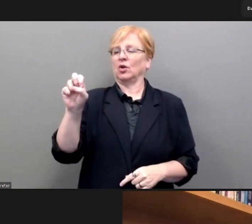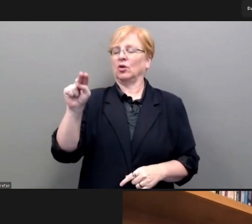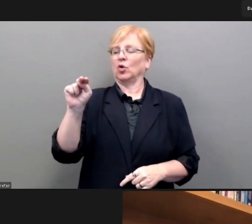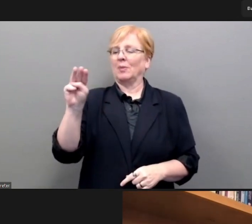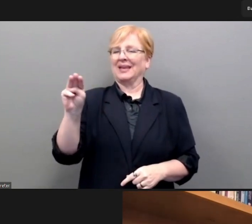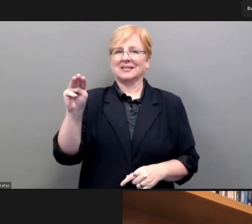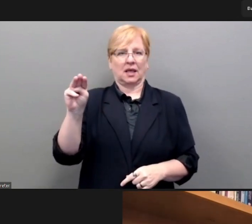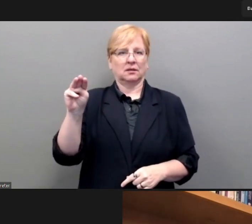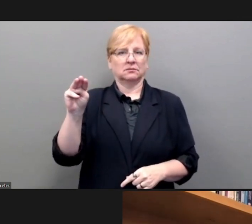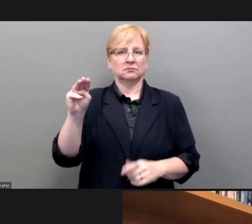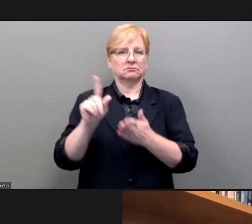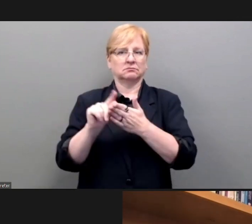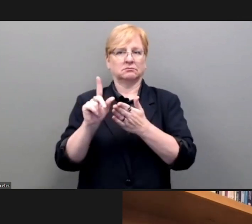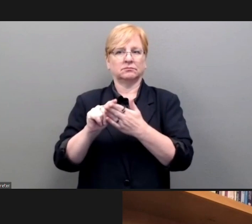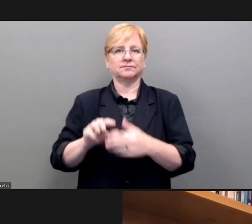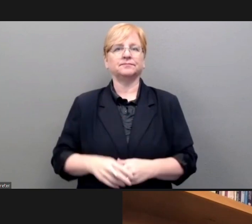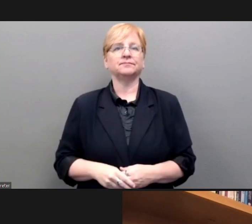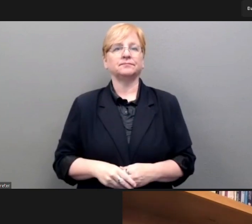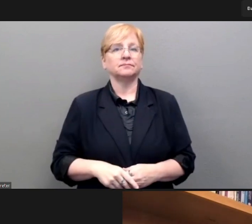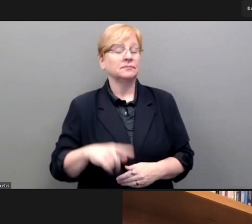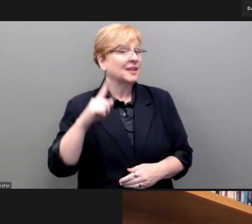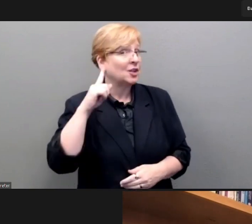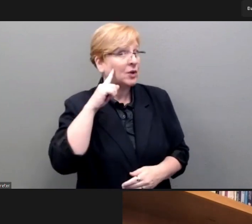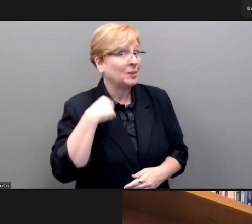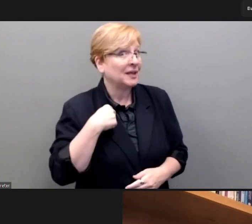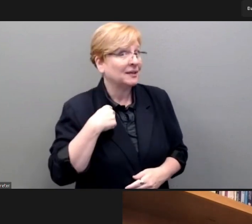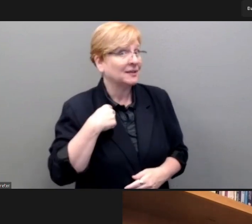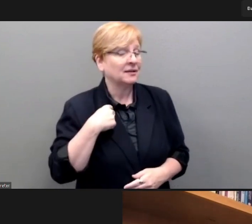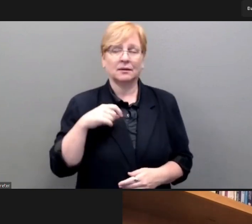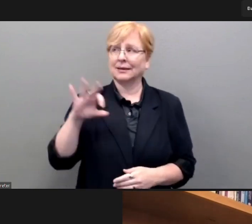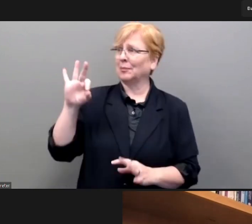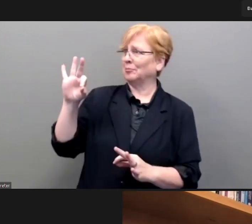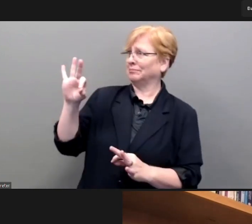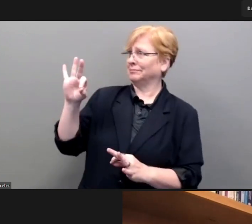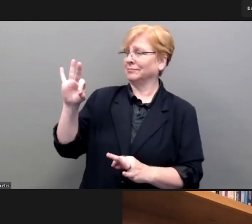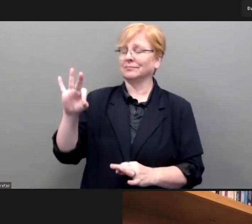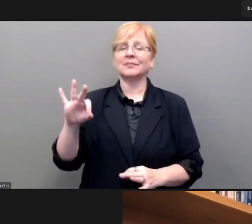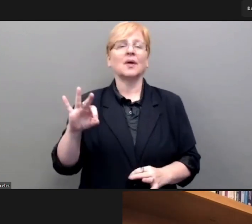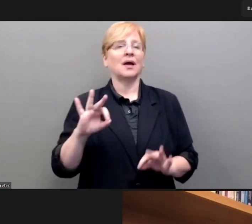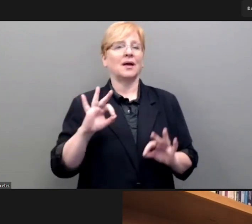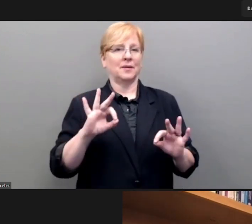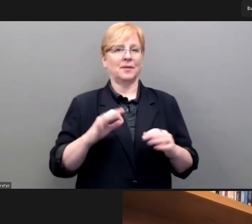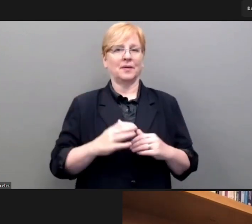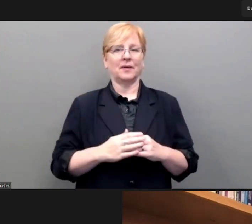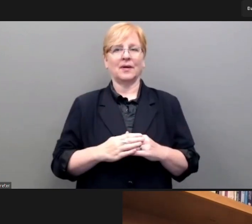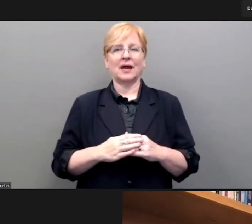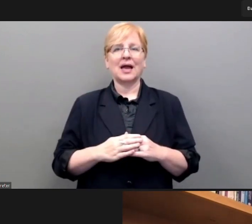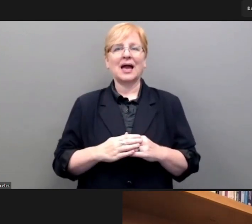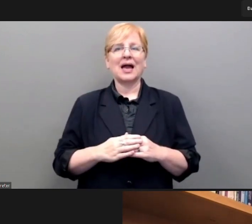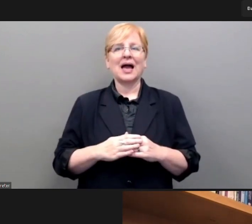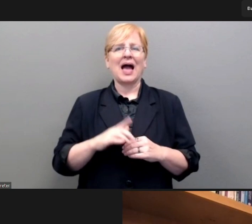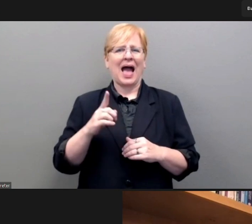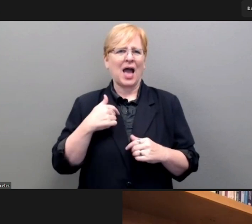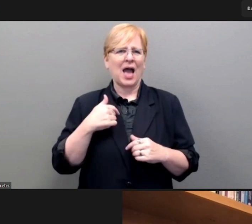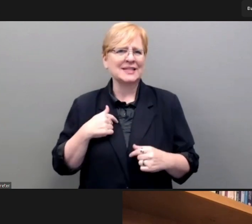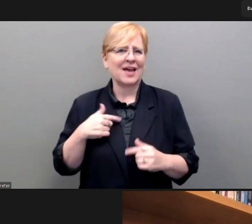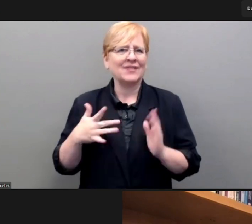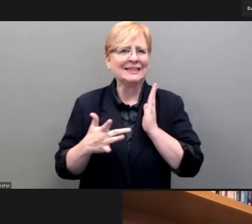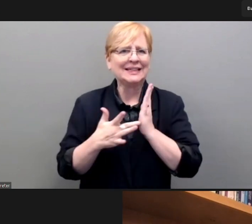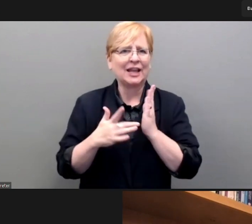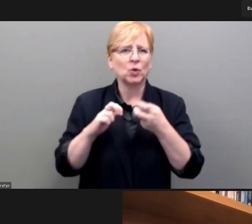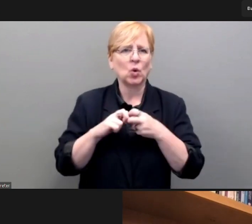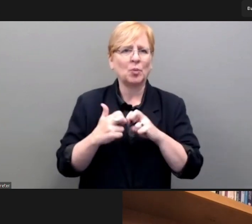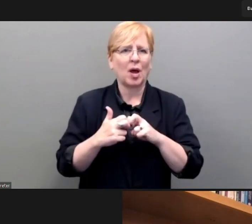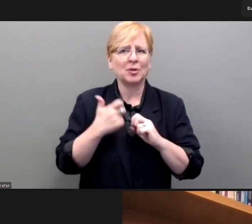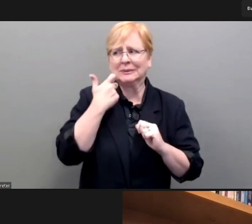Good afternoon. Can you hear me? Yes. Okay, perfect. Thank you. I had some technical difficulties earlier, so please forgive me if